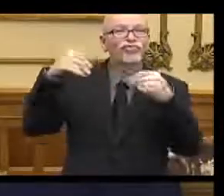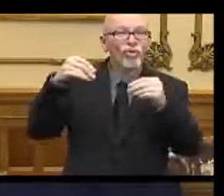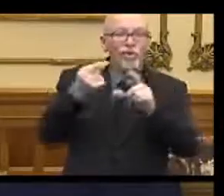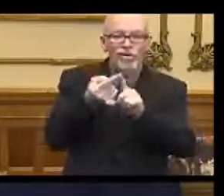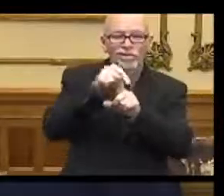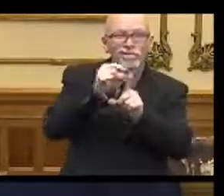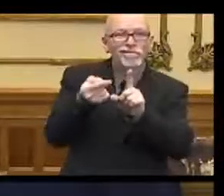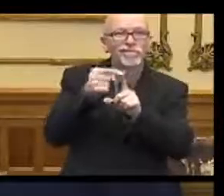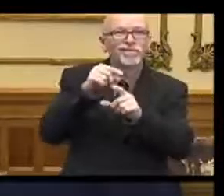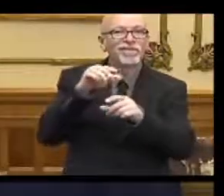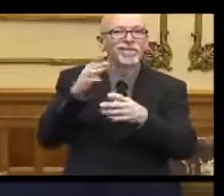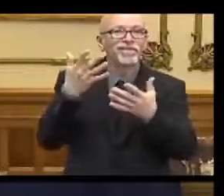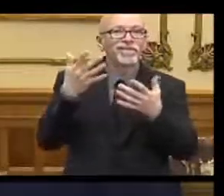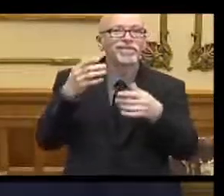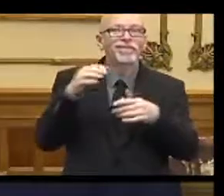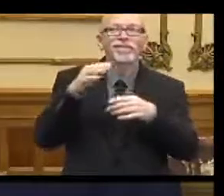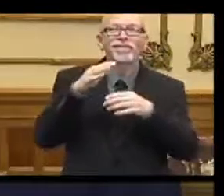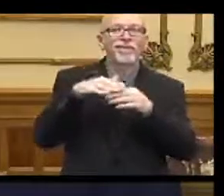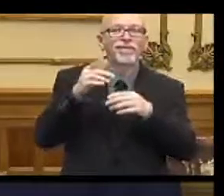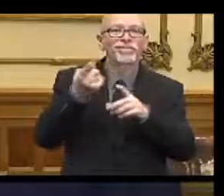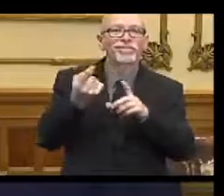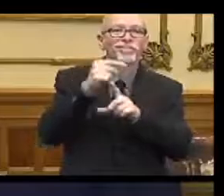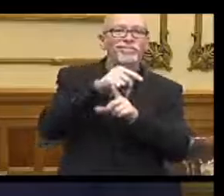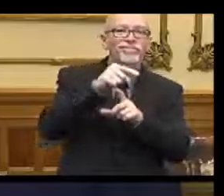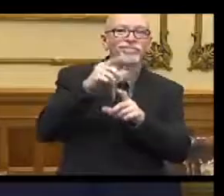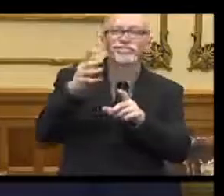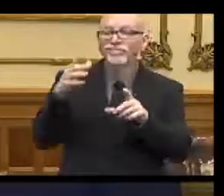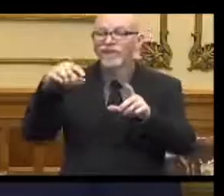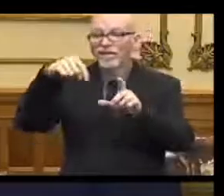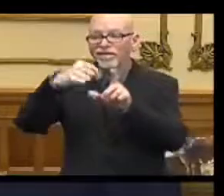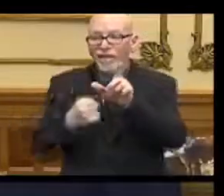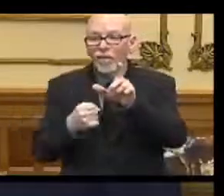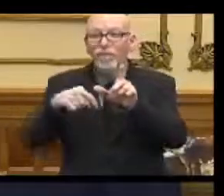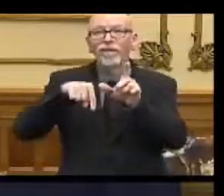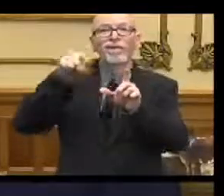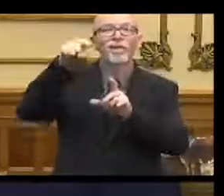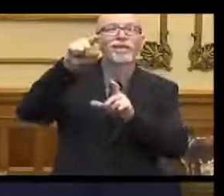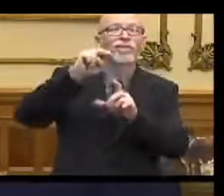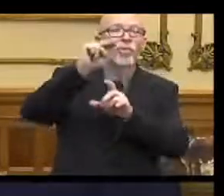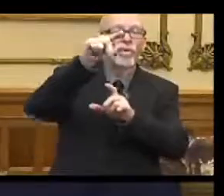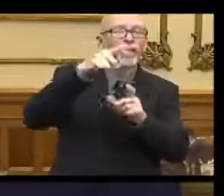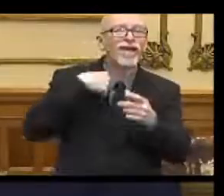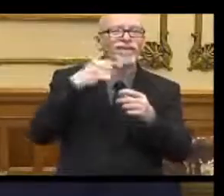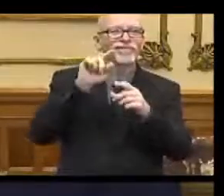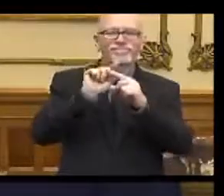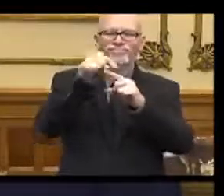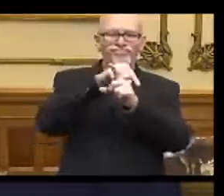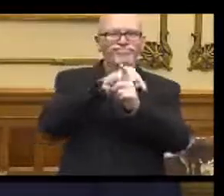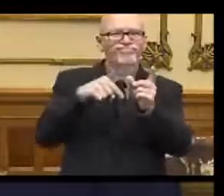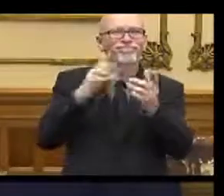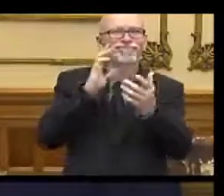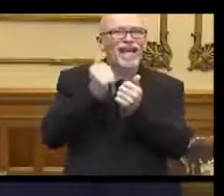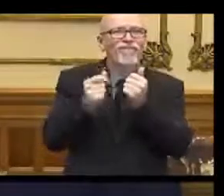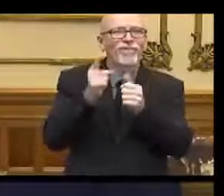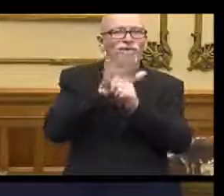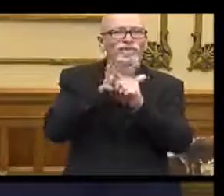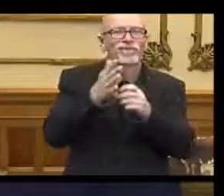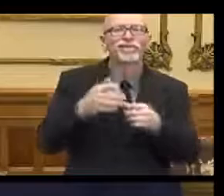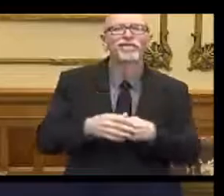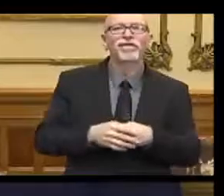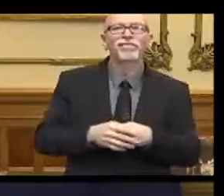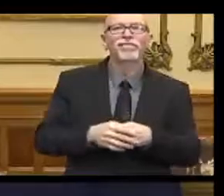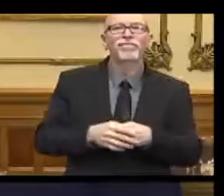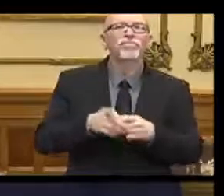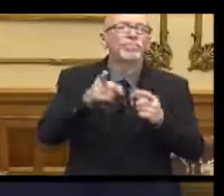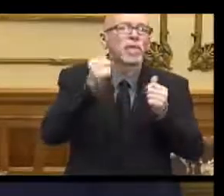borders of on the other side of the river or up on the Great Lakes region. And